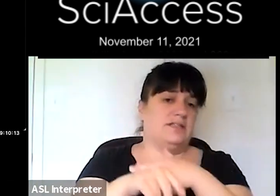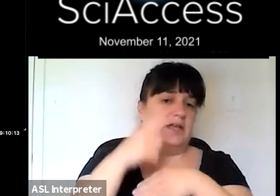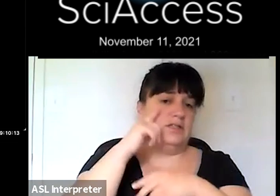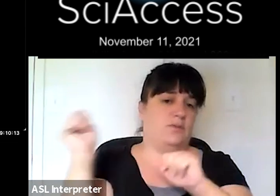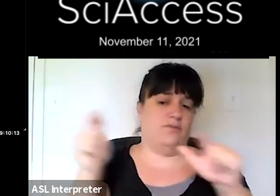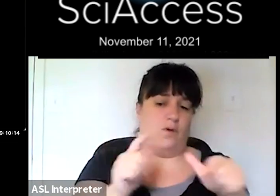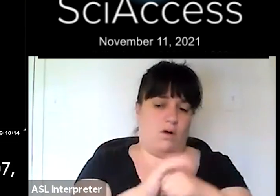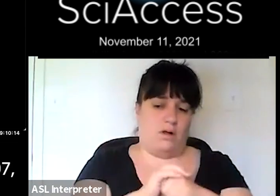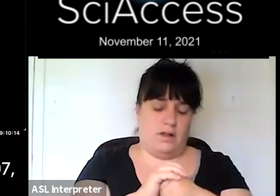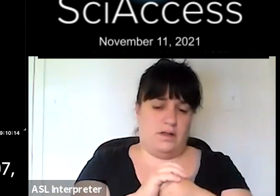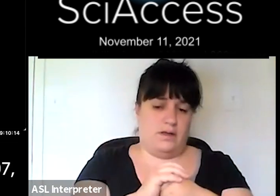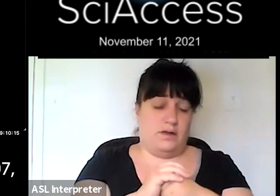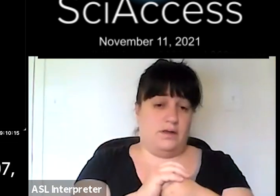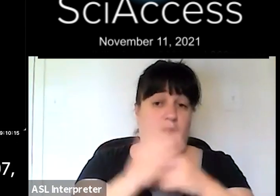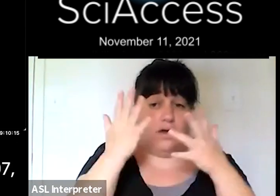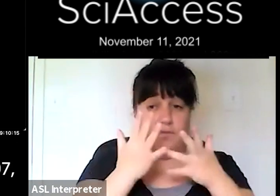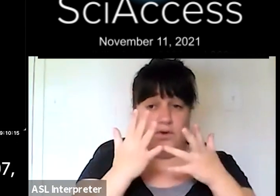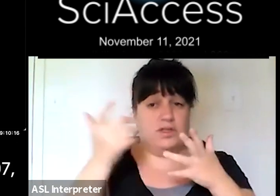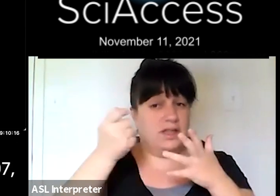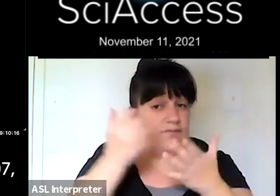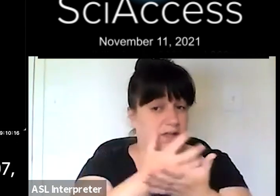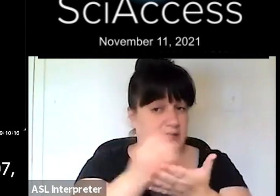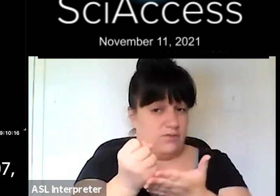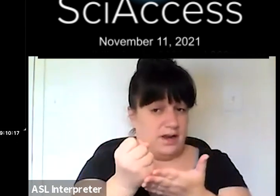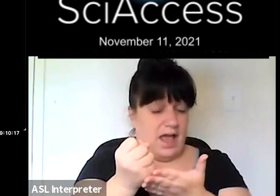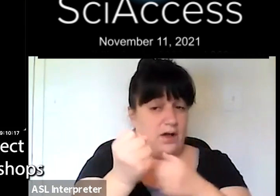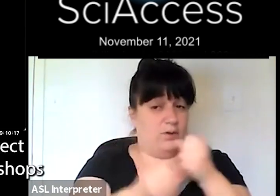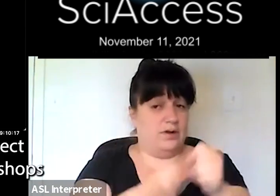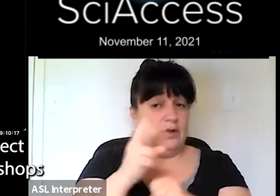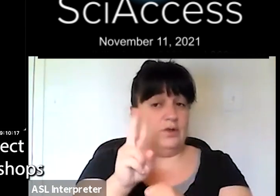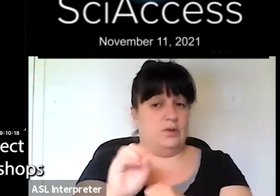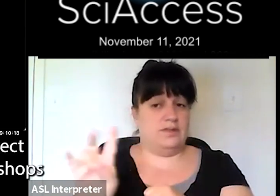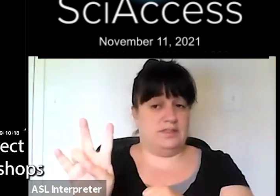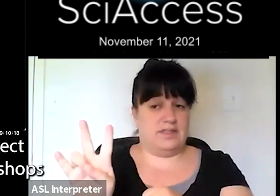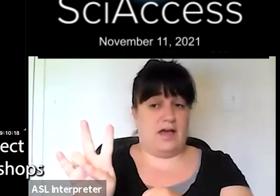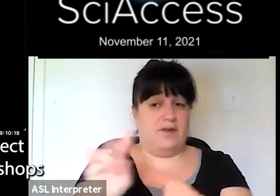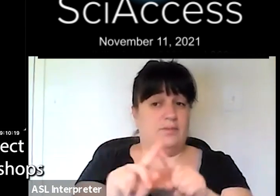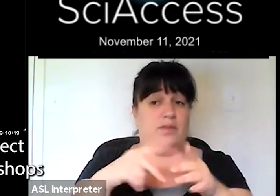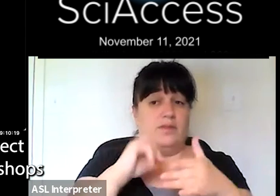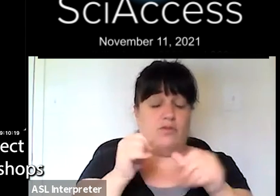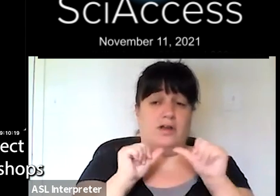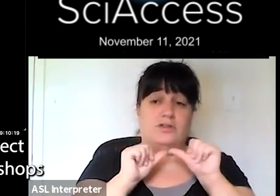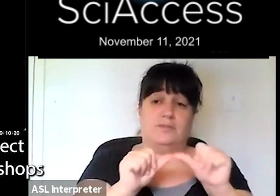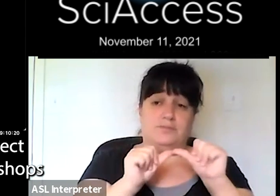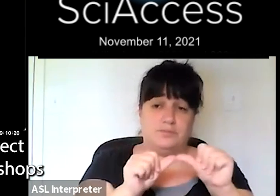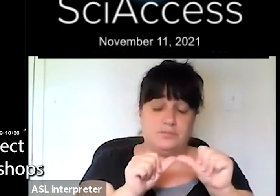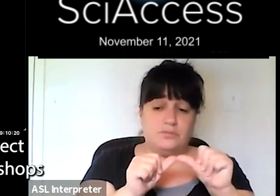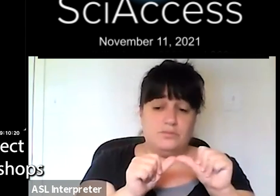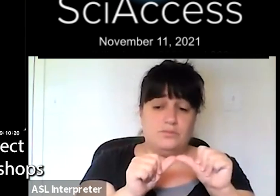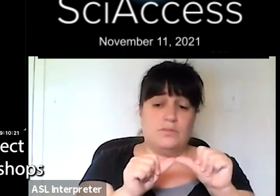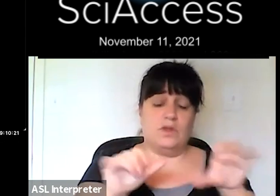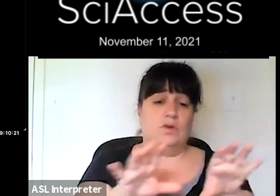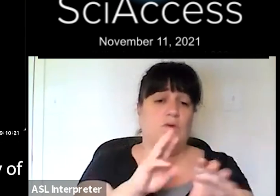all. Unfortunately, our funding ran out in 2007, but that didn't stop the project. We continued to